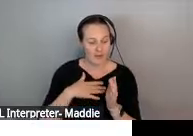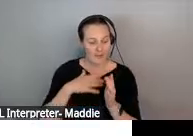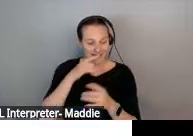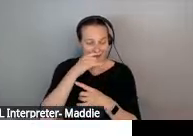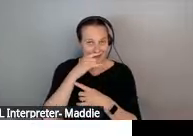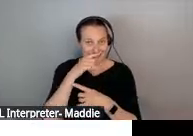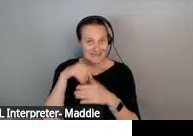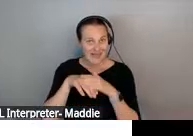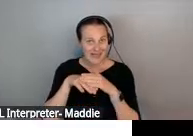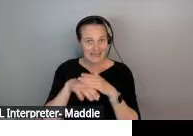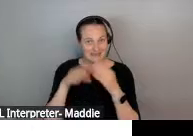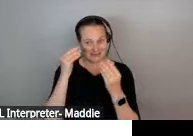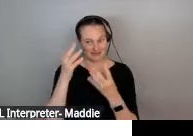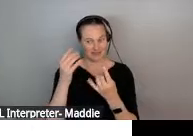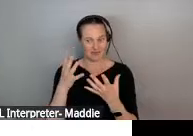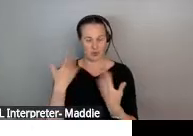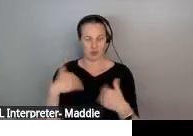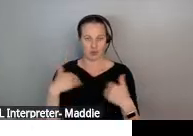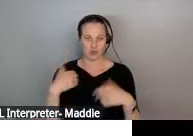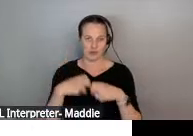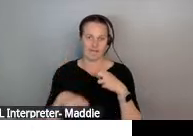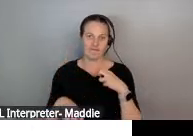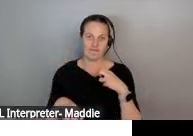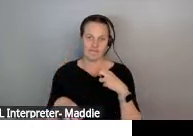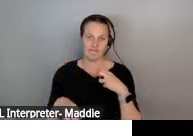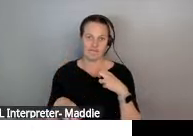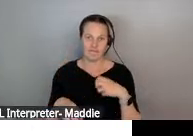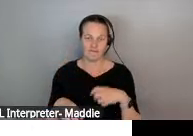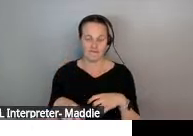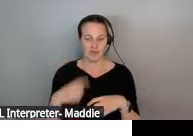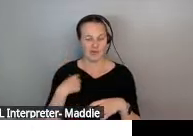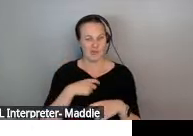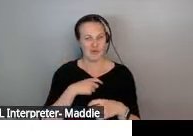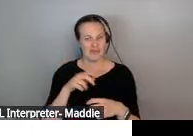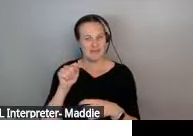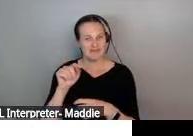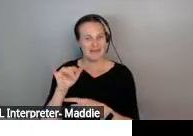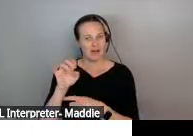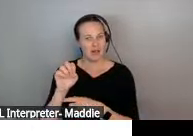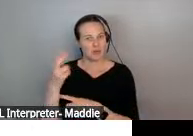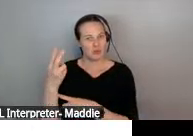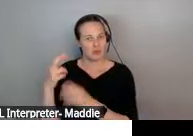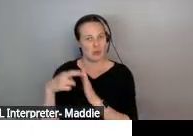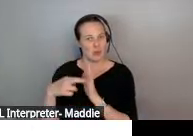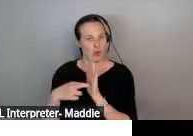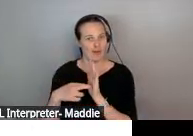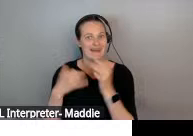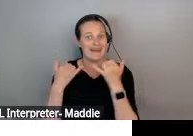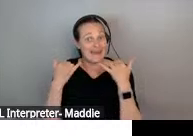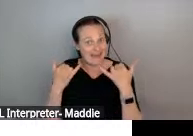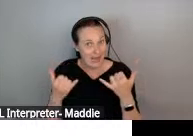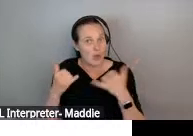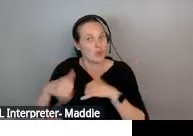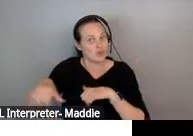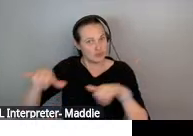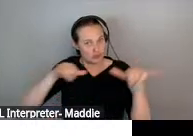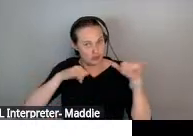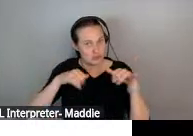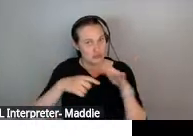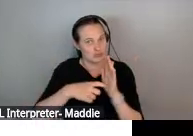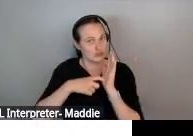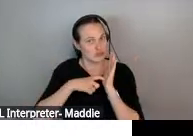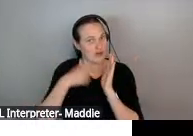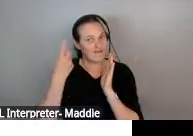content. So I think in a lot of ways, we've addressed this with the Title II rule. There is now a universal requirement for